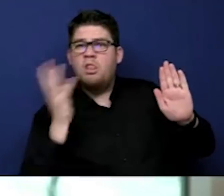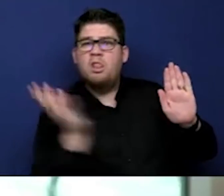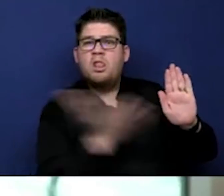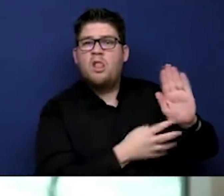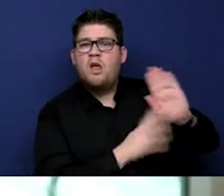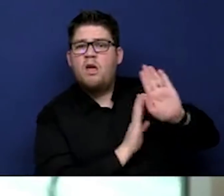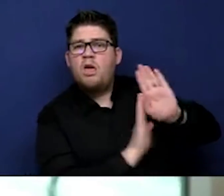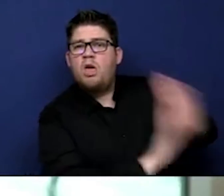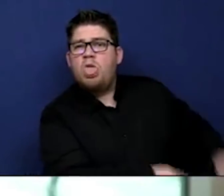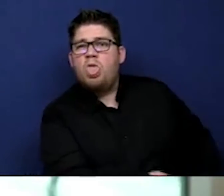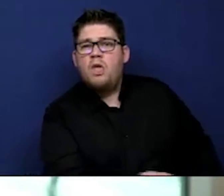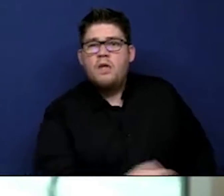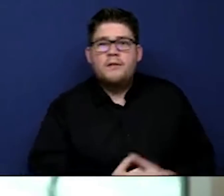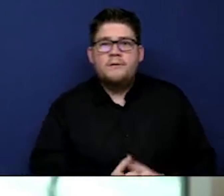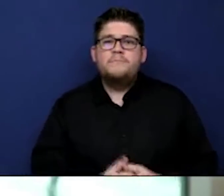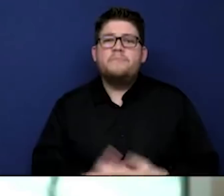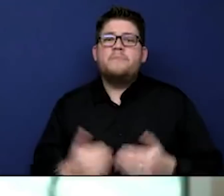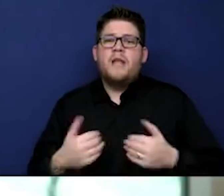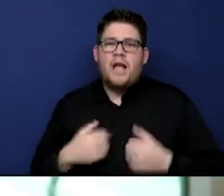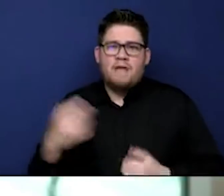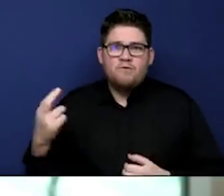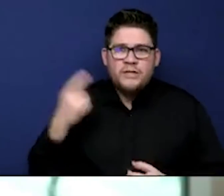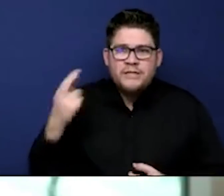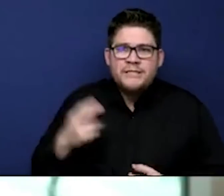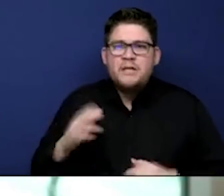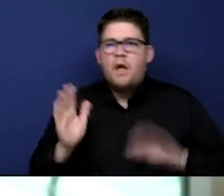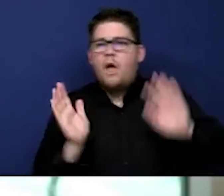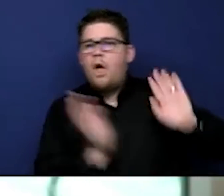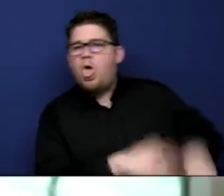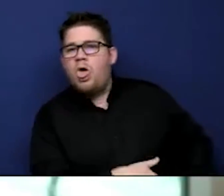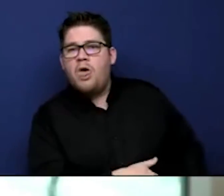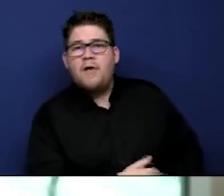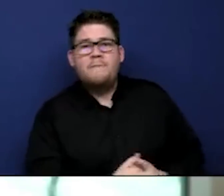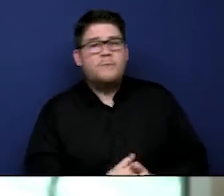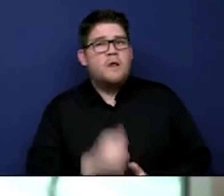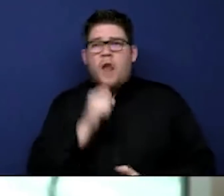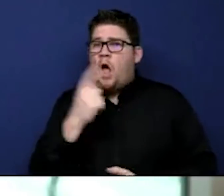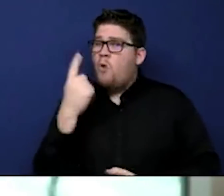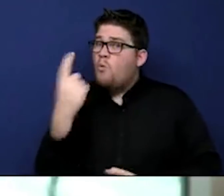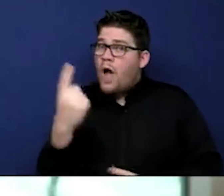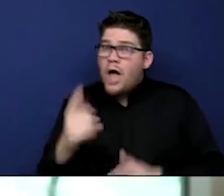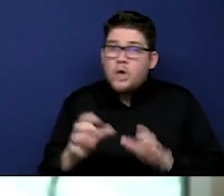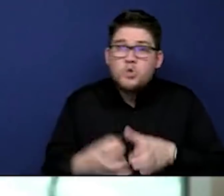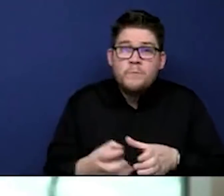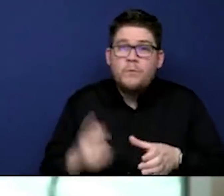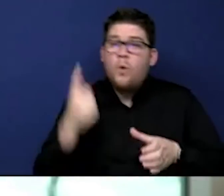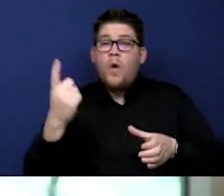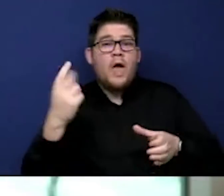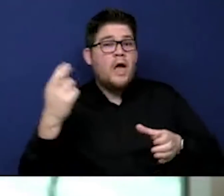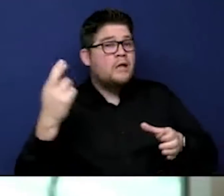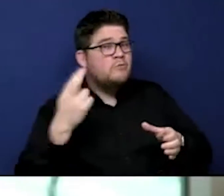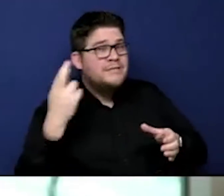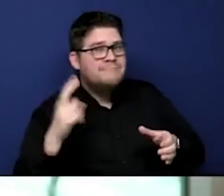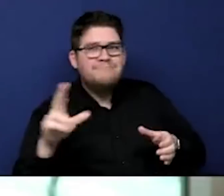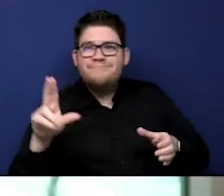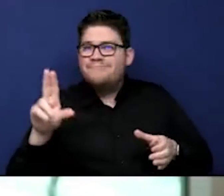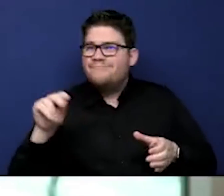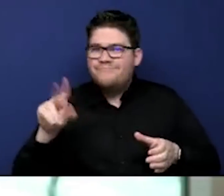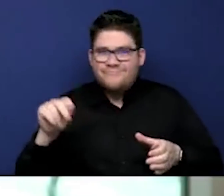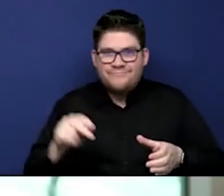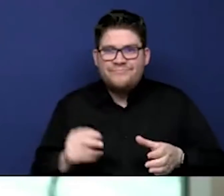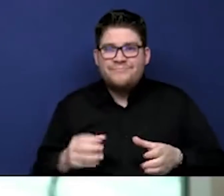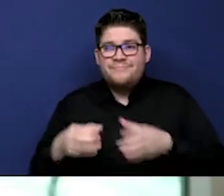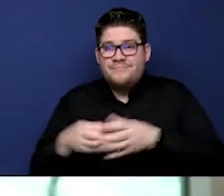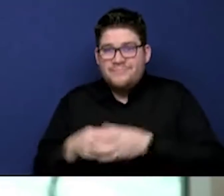cluster, one cause. It is happening everywhere, and people may be staying to small numbers, but repeated different